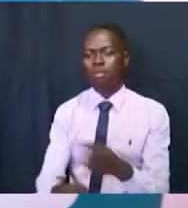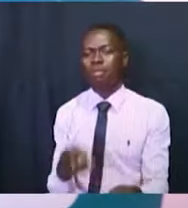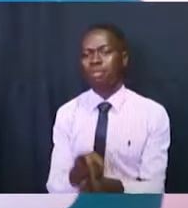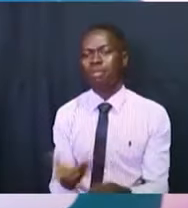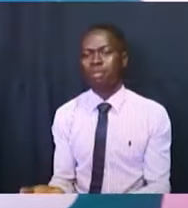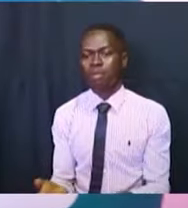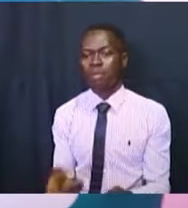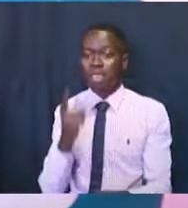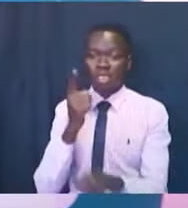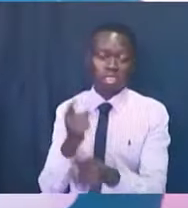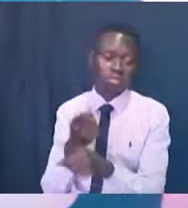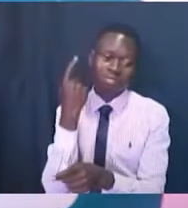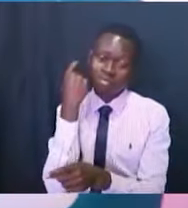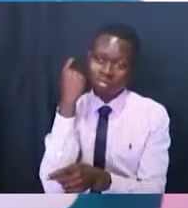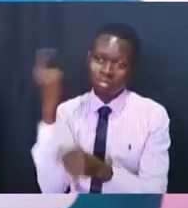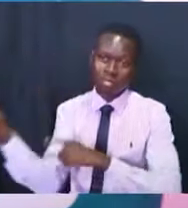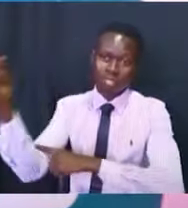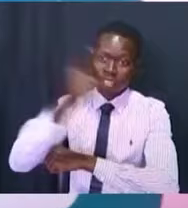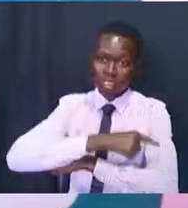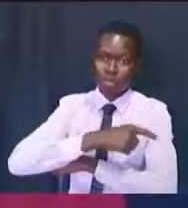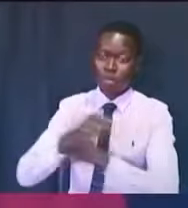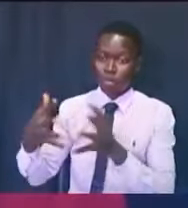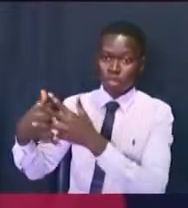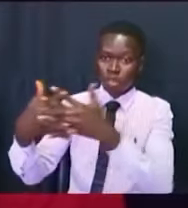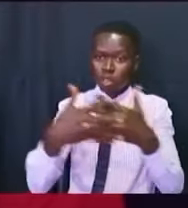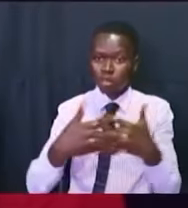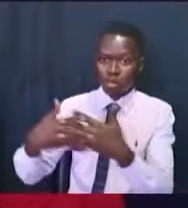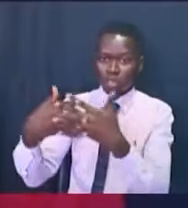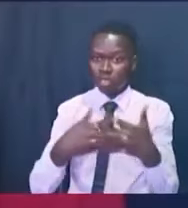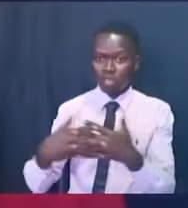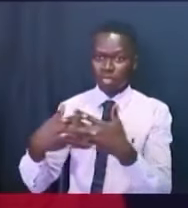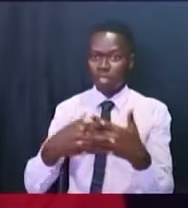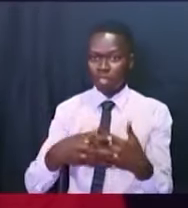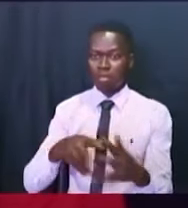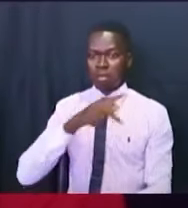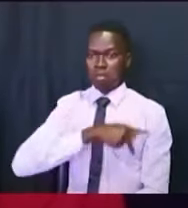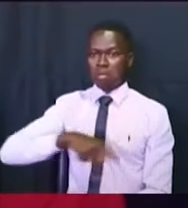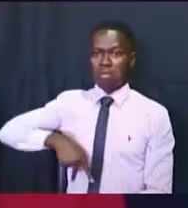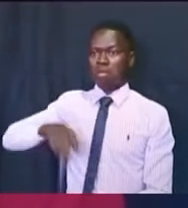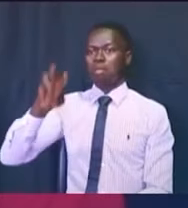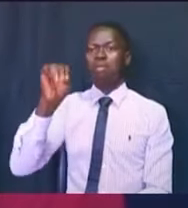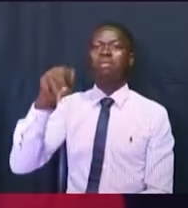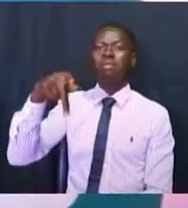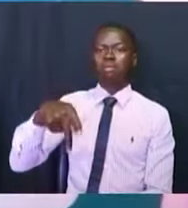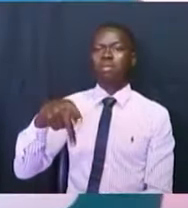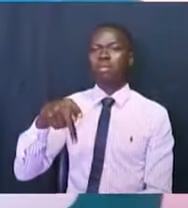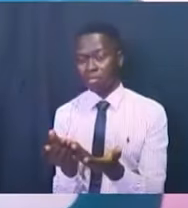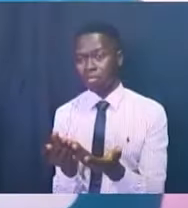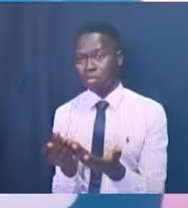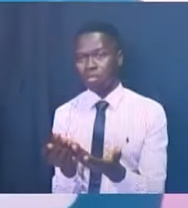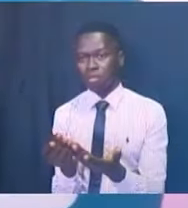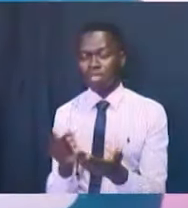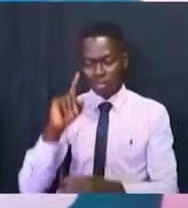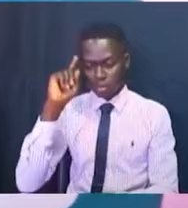days ago, an American congressman, a Democrat, and these are